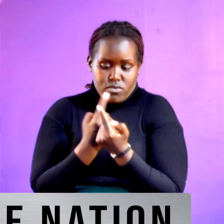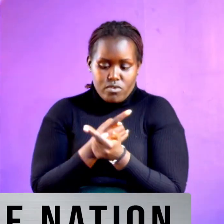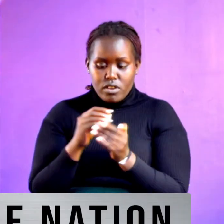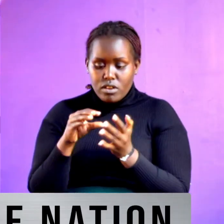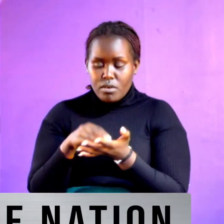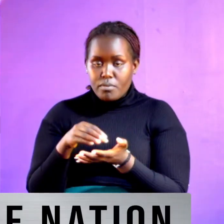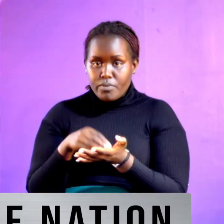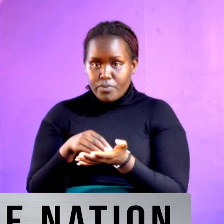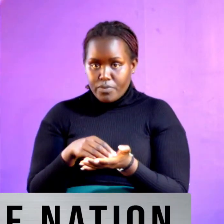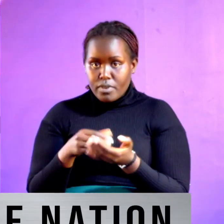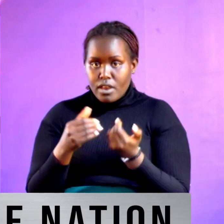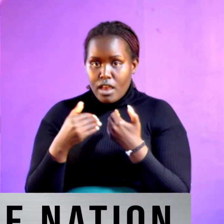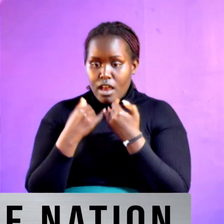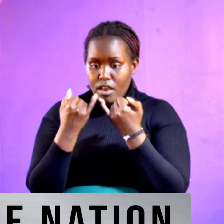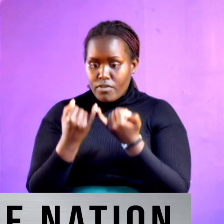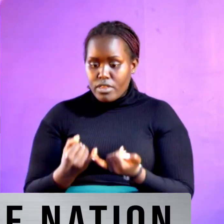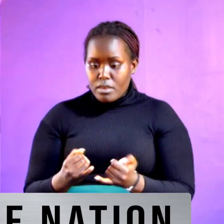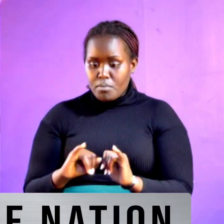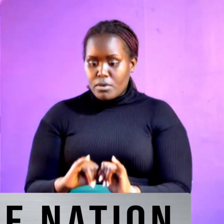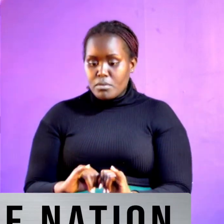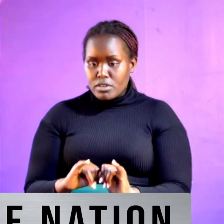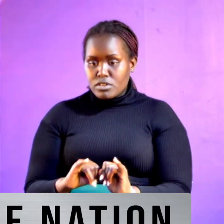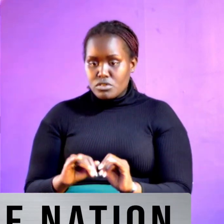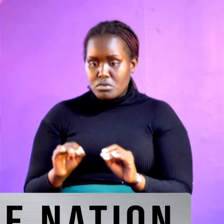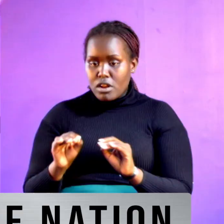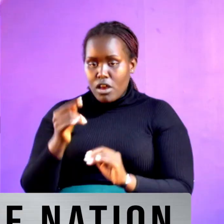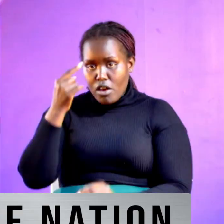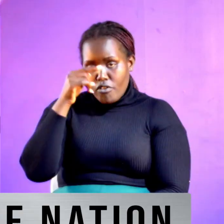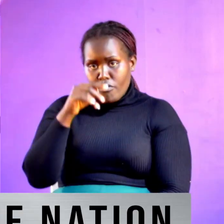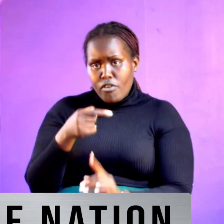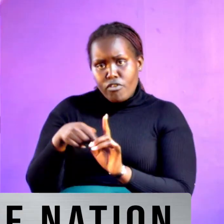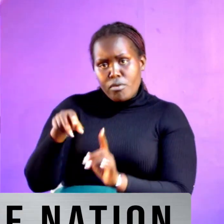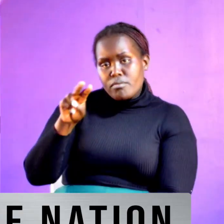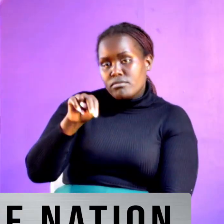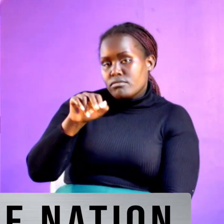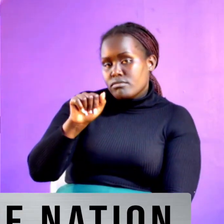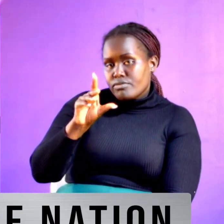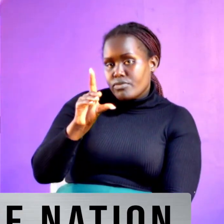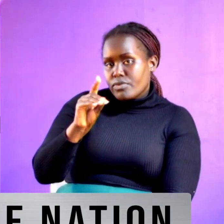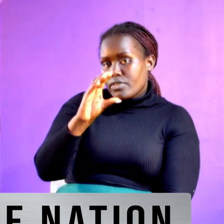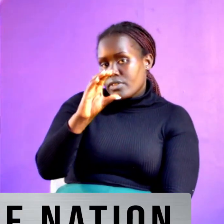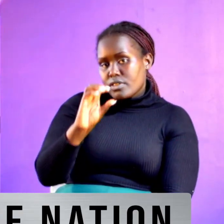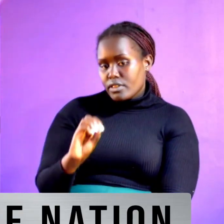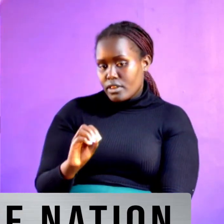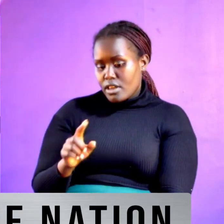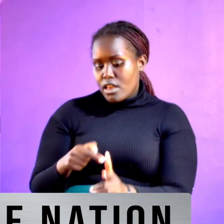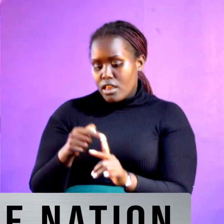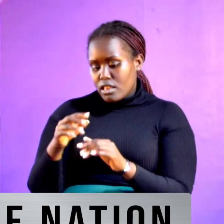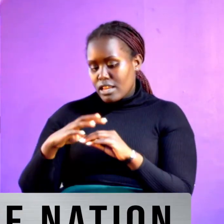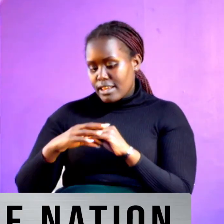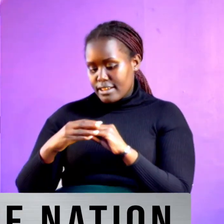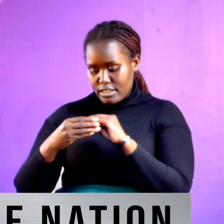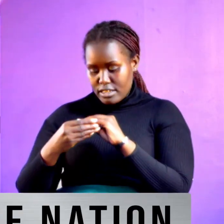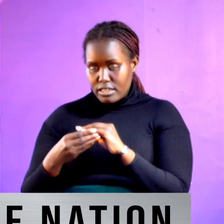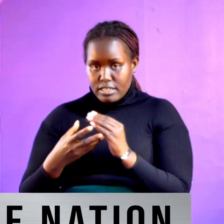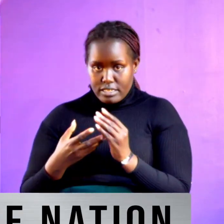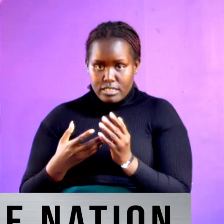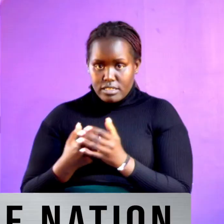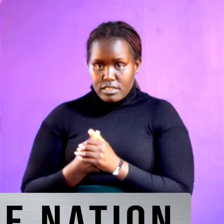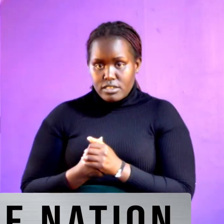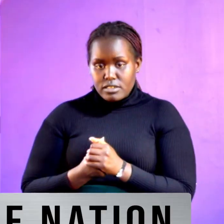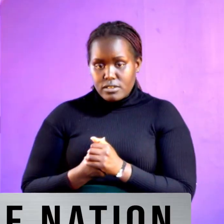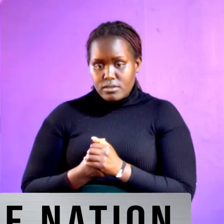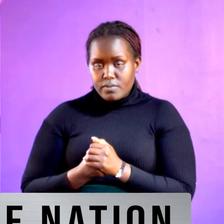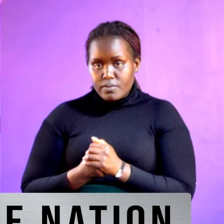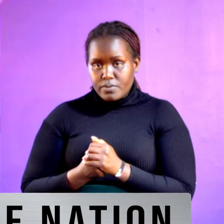don't have the implementation capacity of the NADCO report, then that one also, you know, it creates a certain form of quagmire